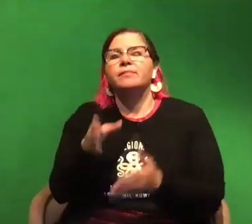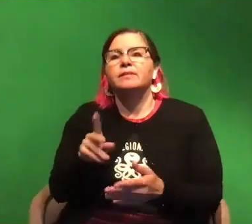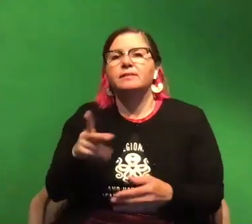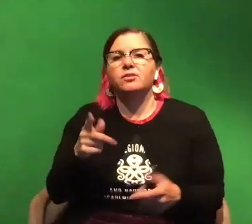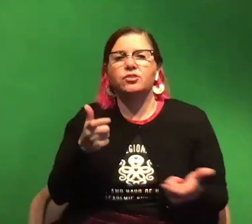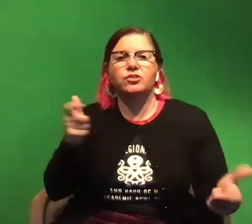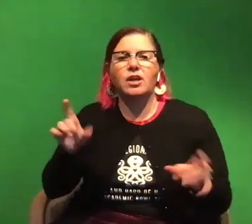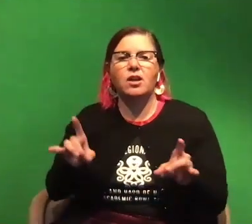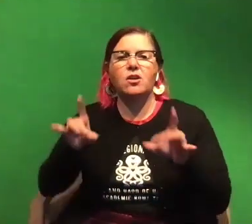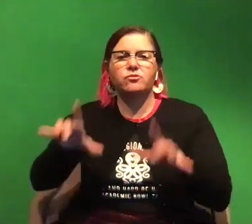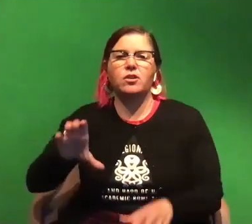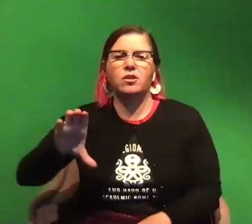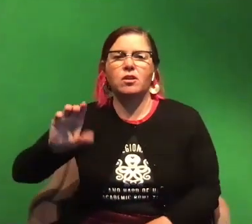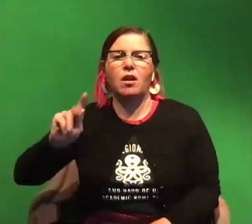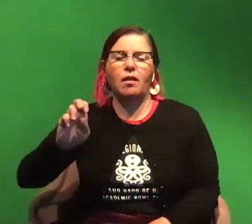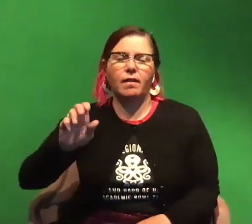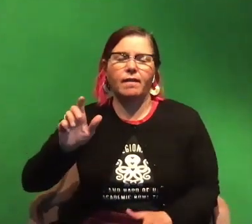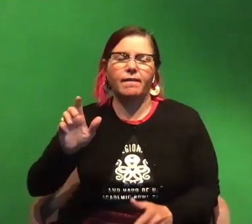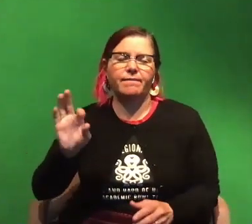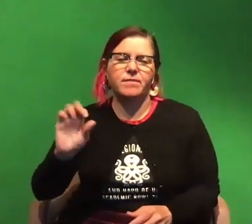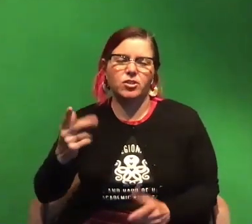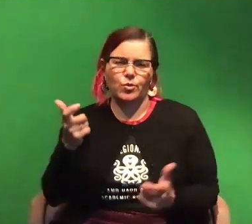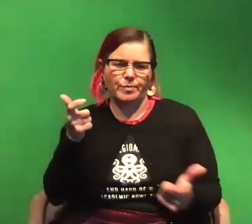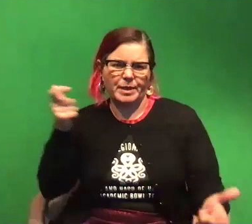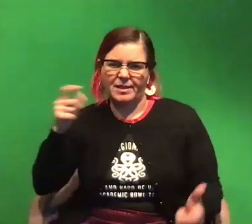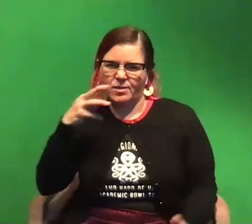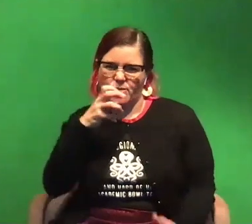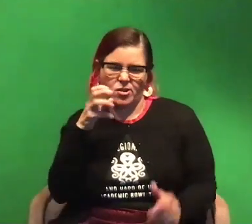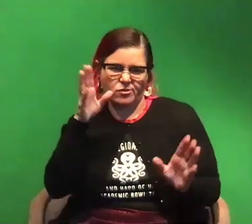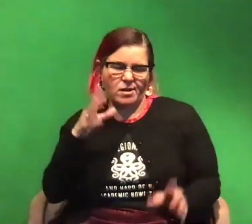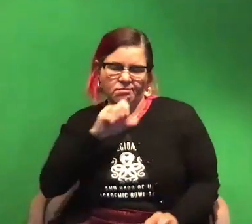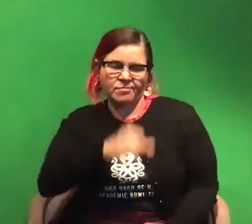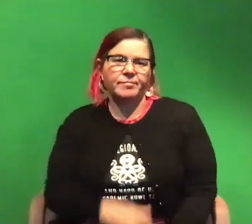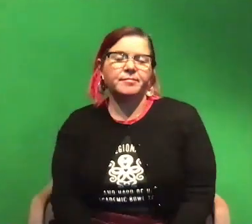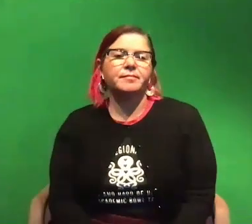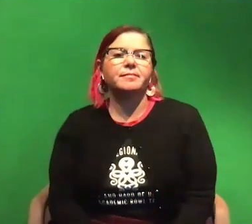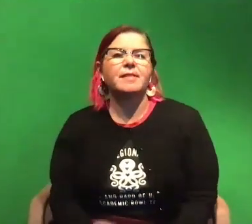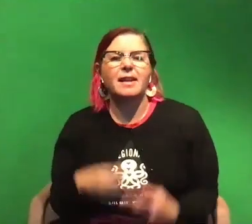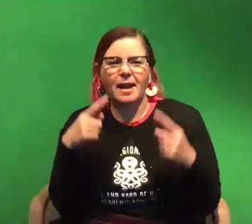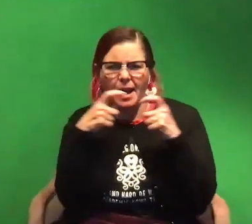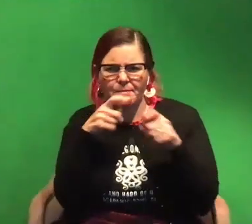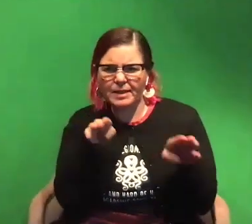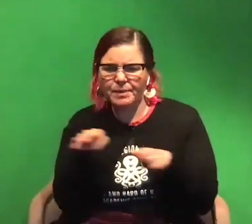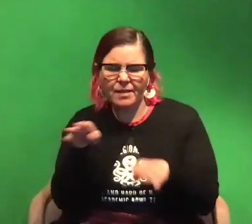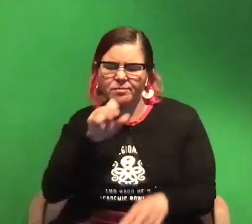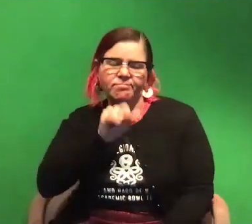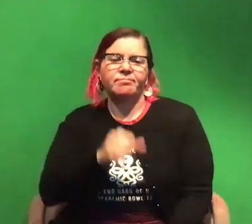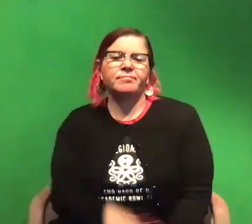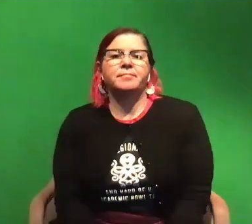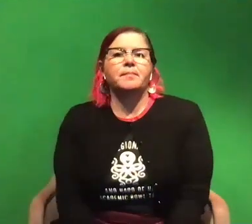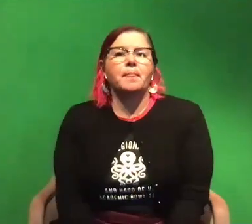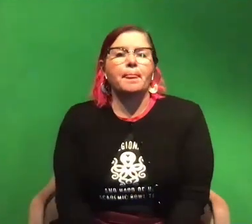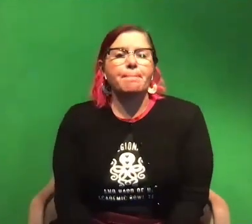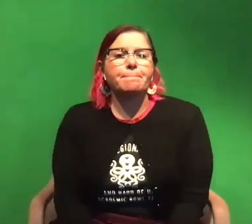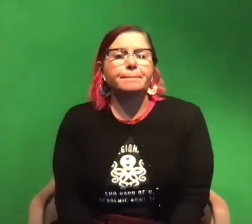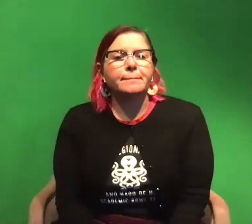Australian cuttlefish are just so big and weird and great. And complex behaviorally, I just love it. All